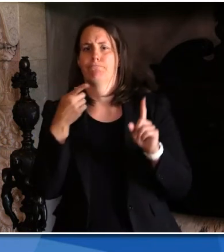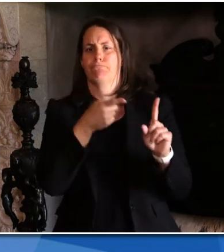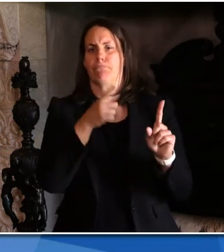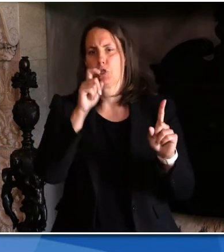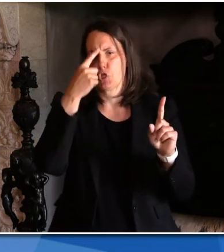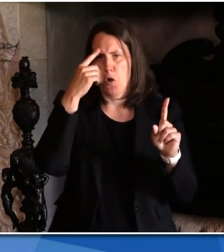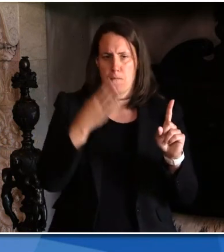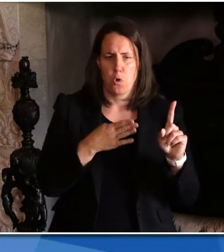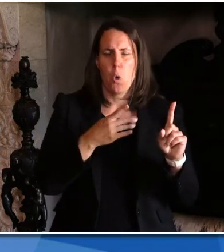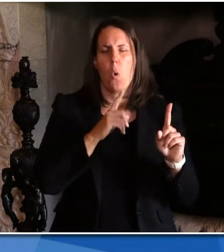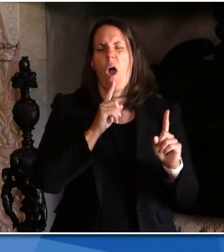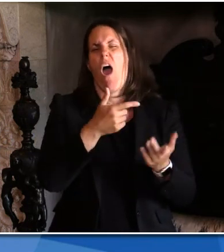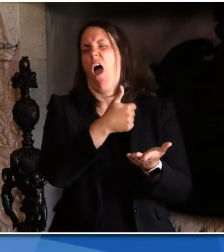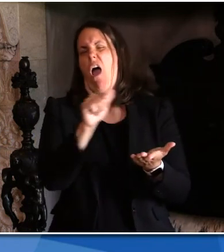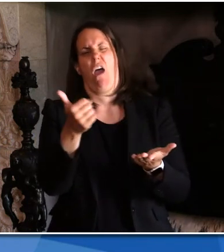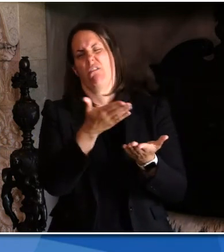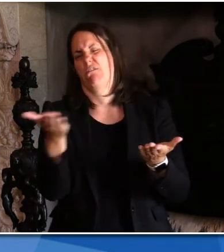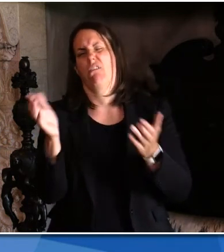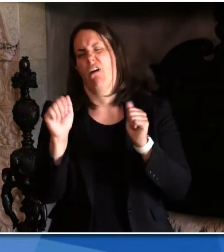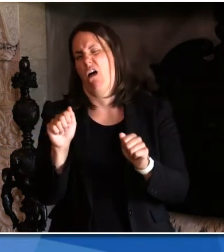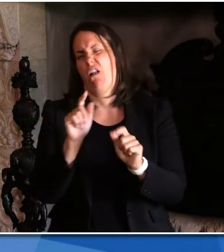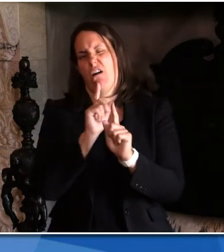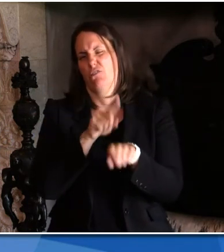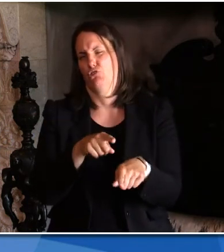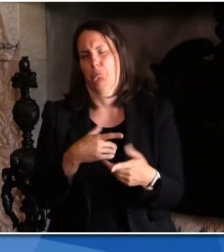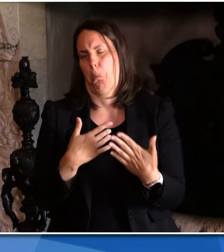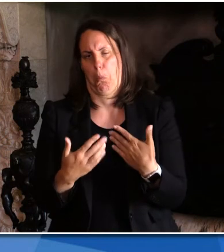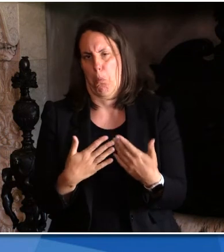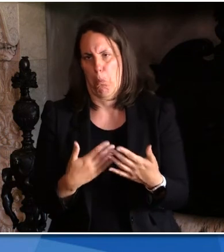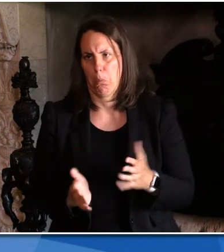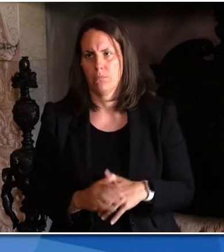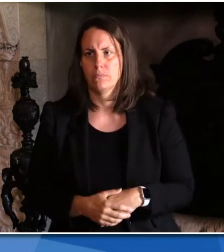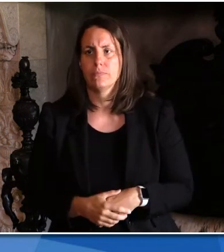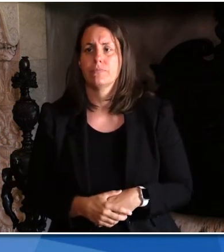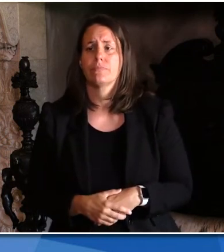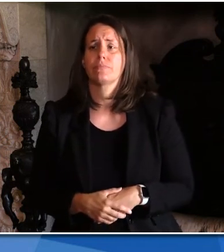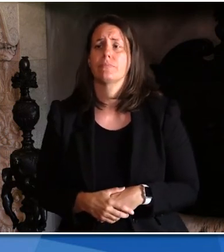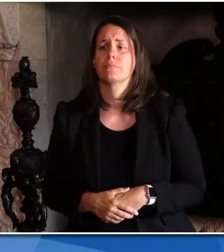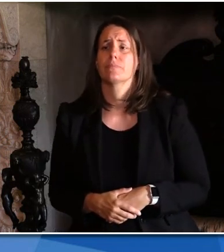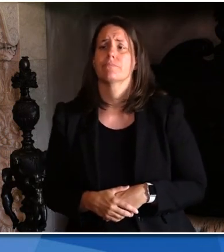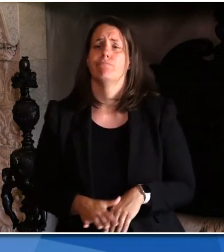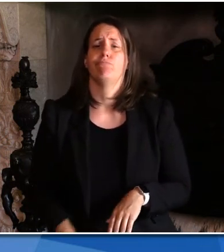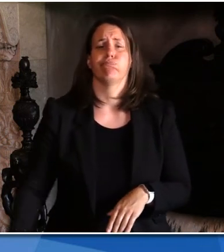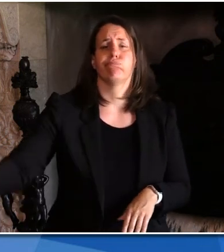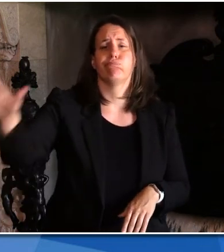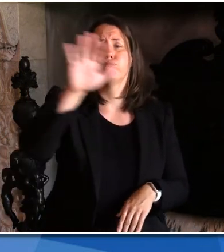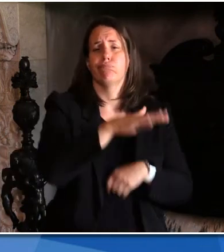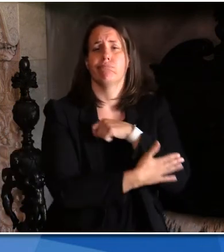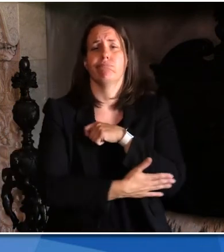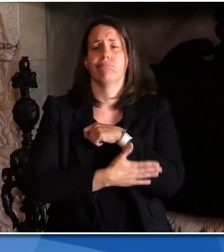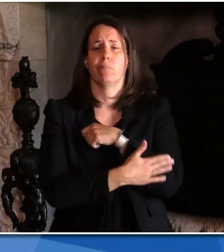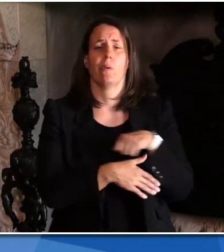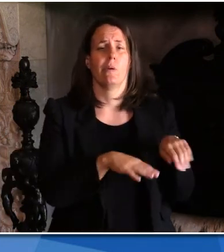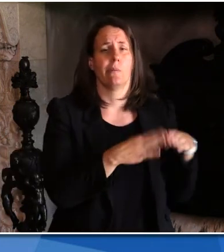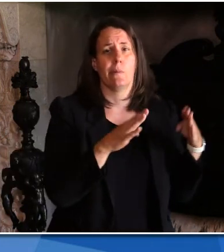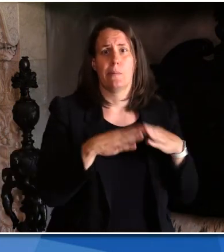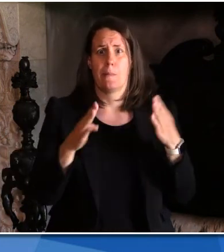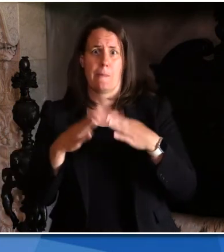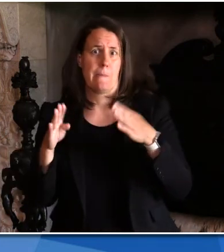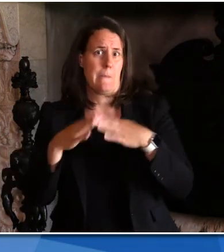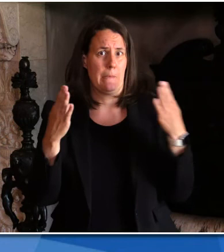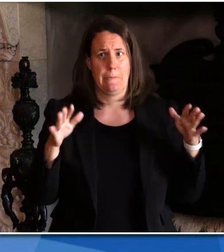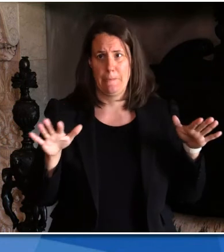it. As you know, the country is continuing to reopen. Some states are considering making face coverings